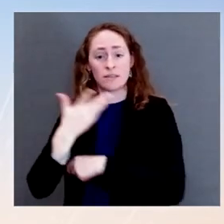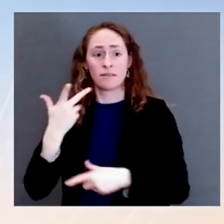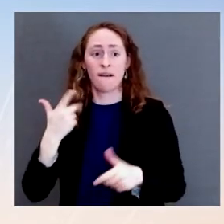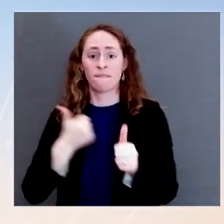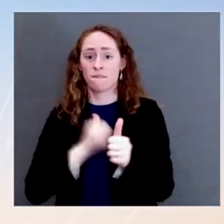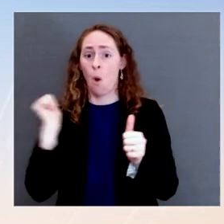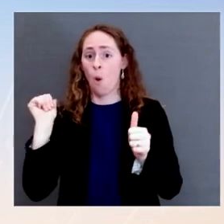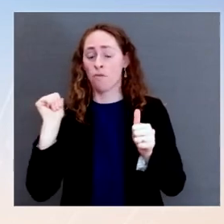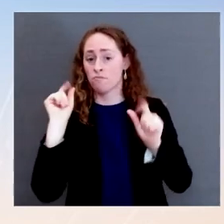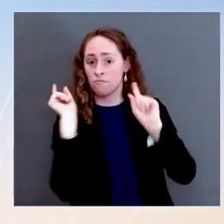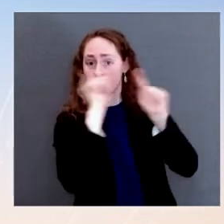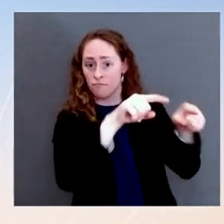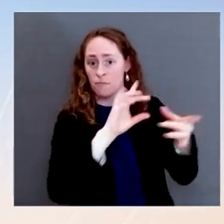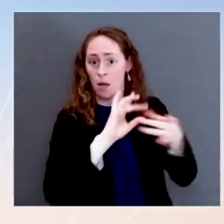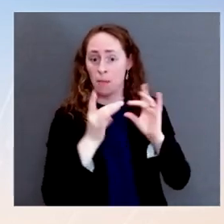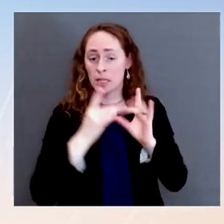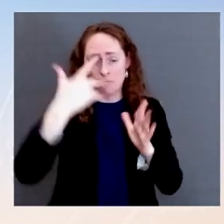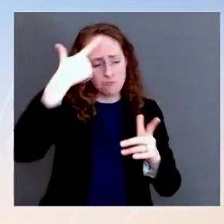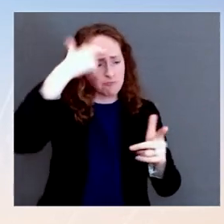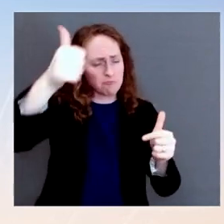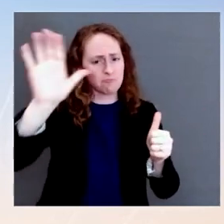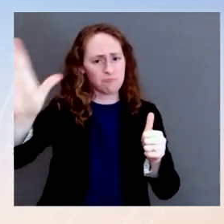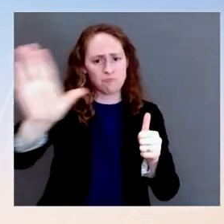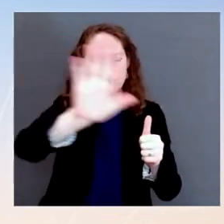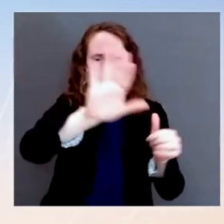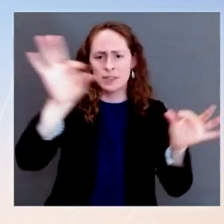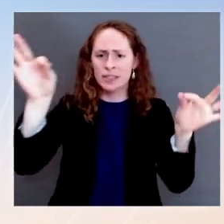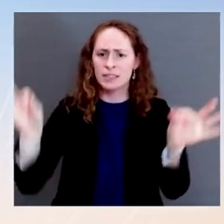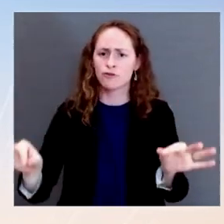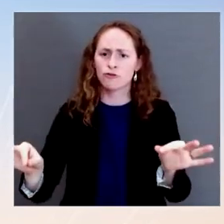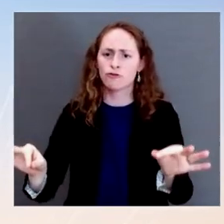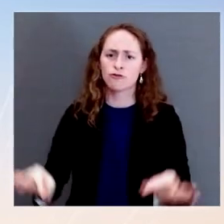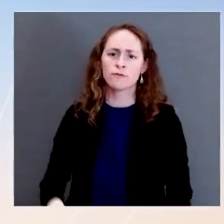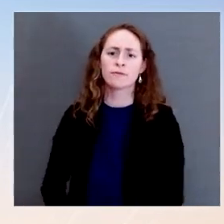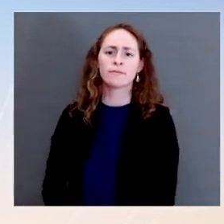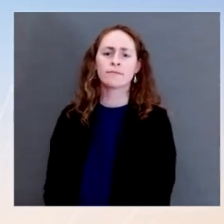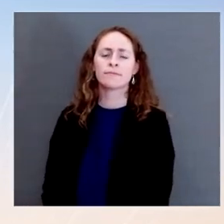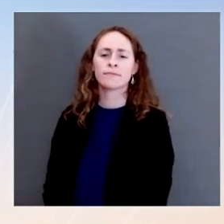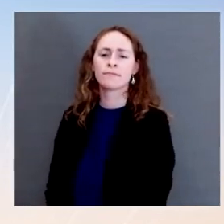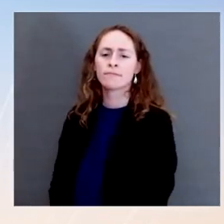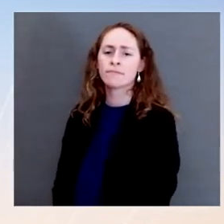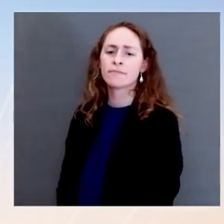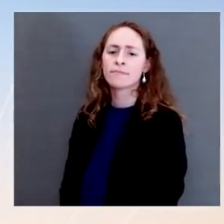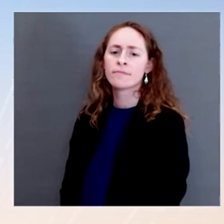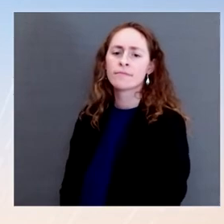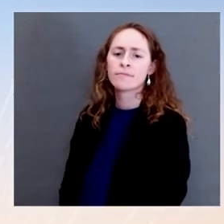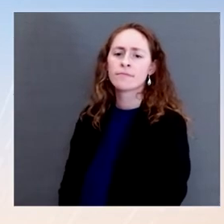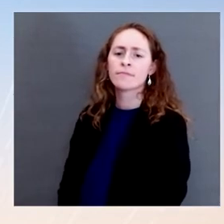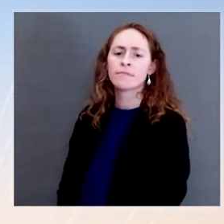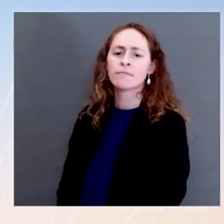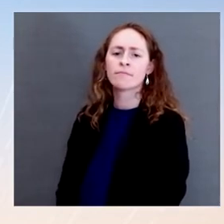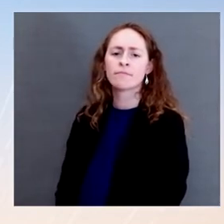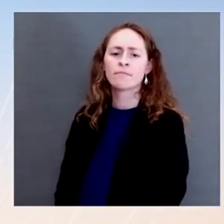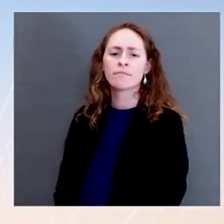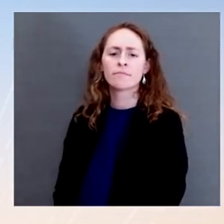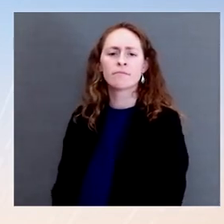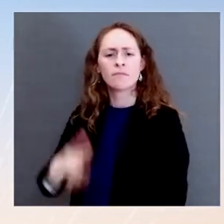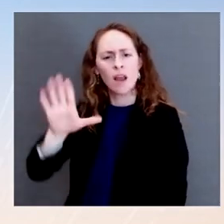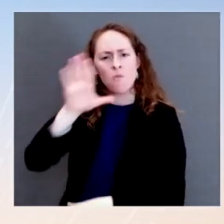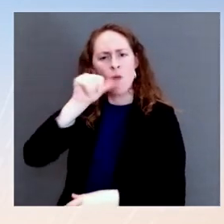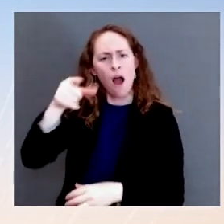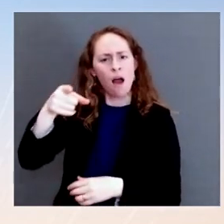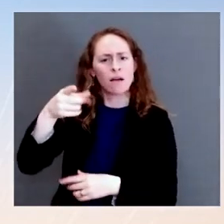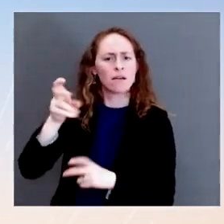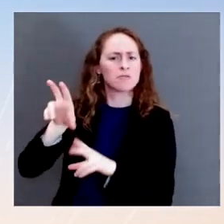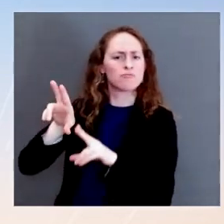Olympics? I don't think that we felt it was the right step to penalize